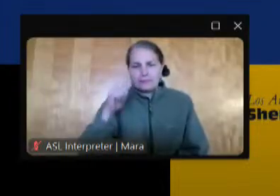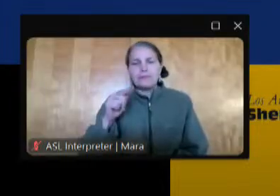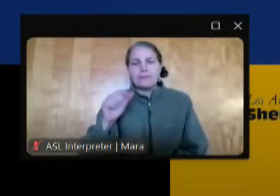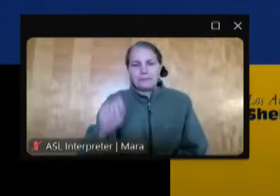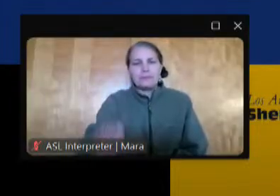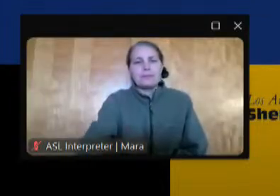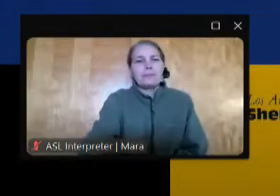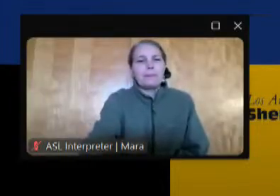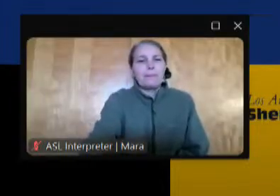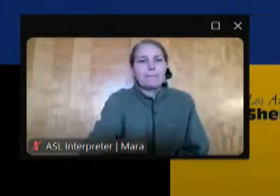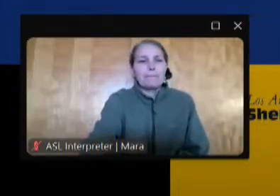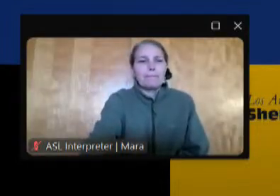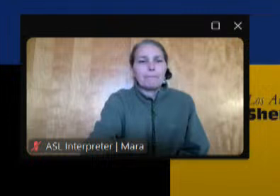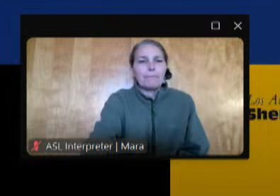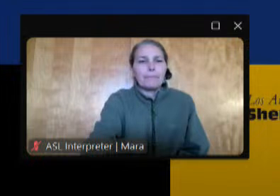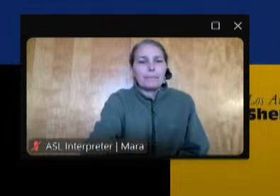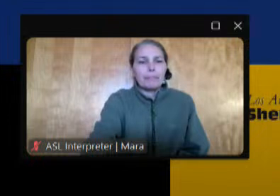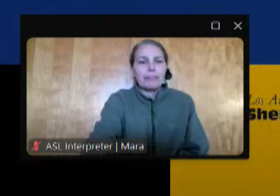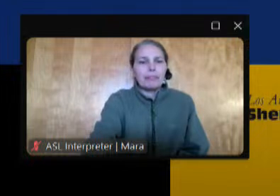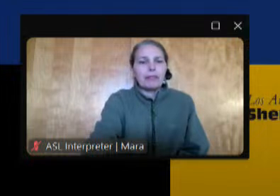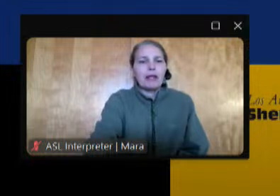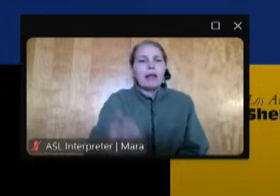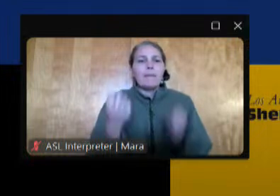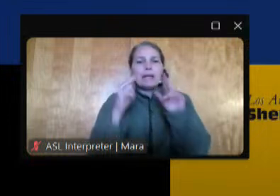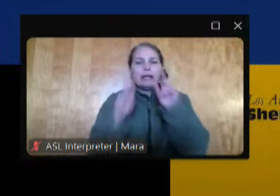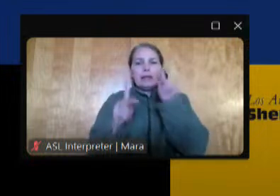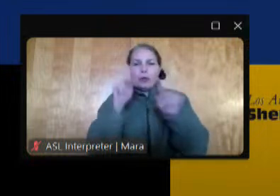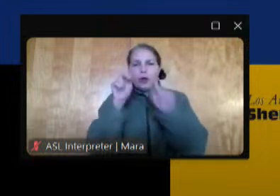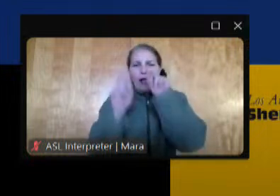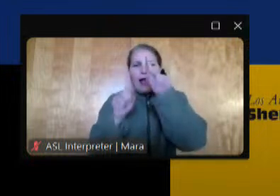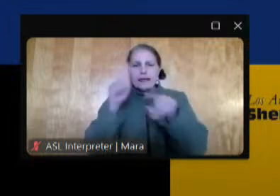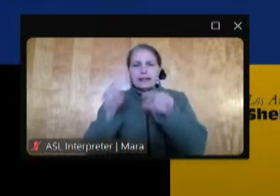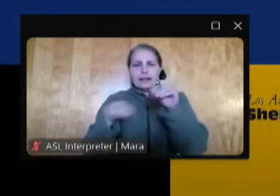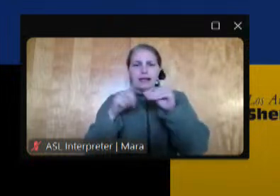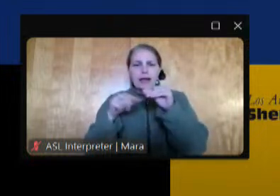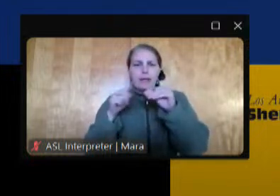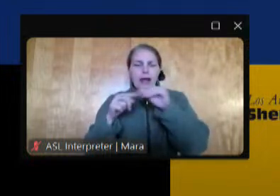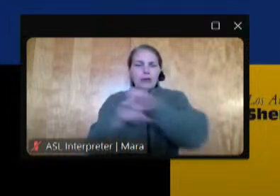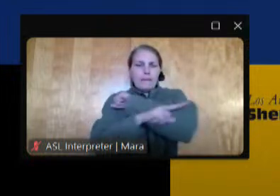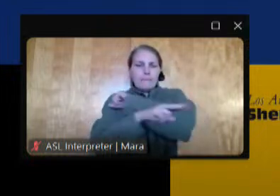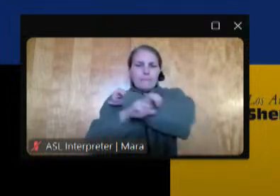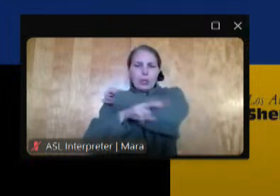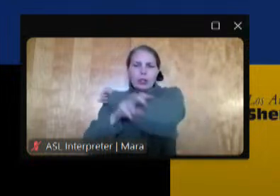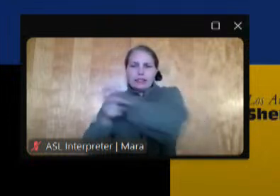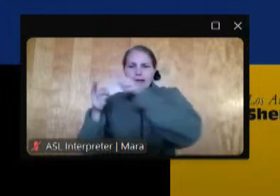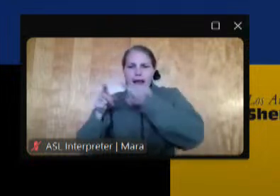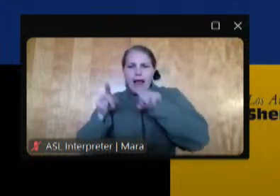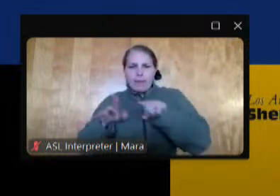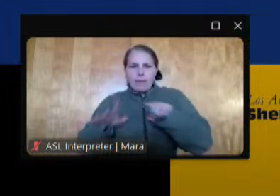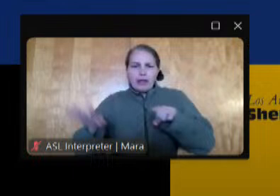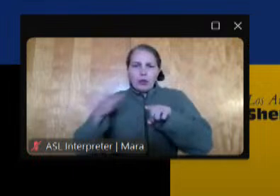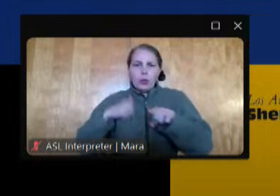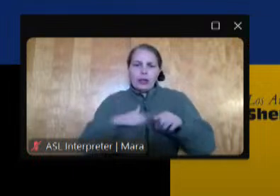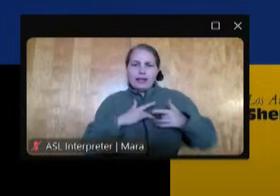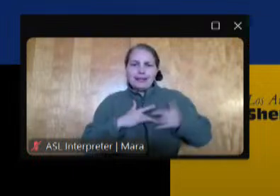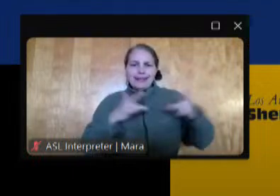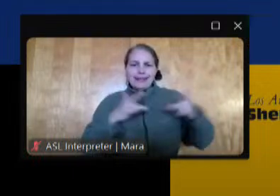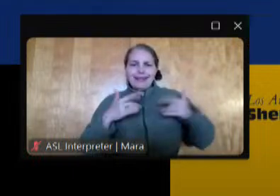So there's been a lot of questions about the burglaries. And normally, we would normally have something in the area of